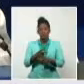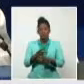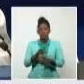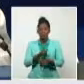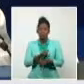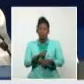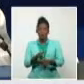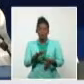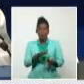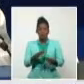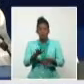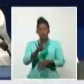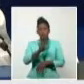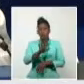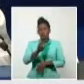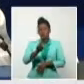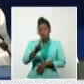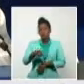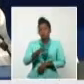58.3%.